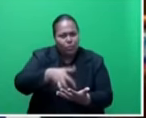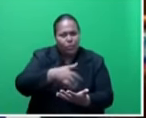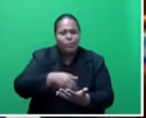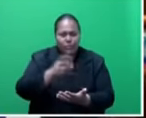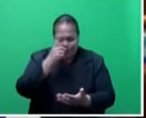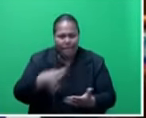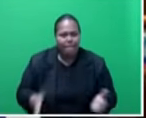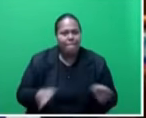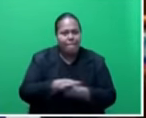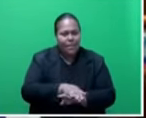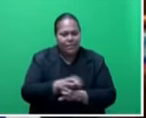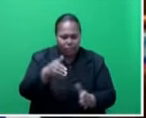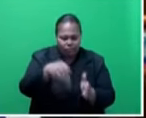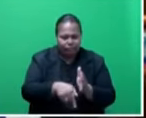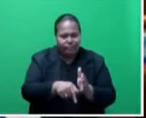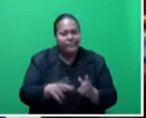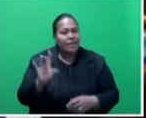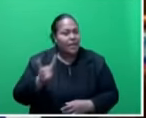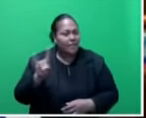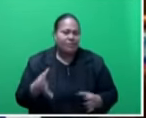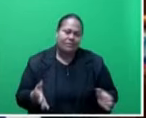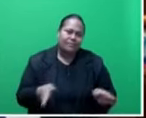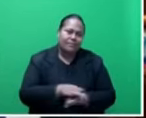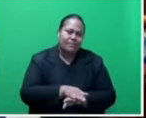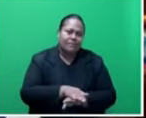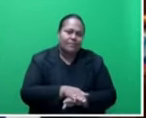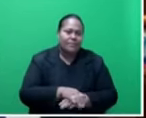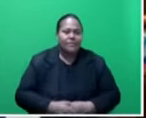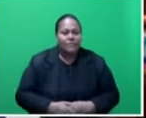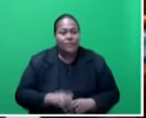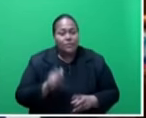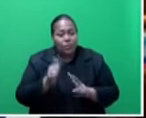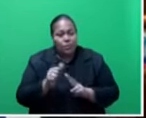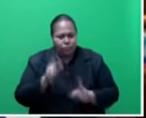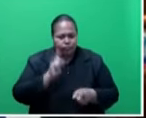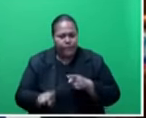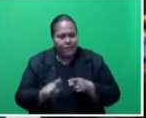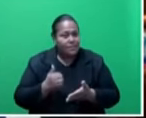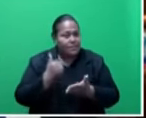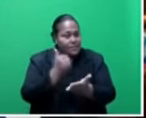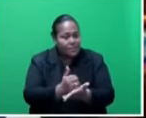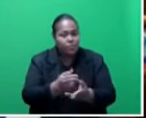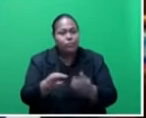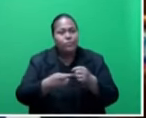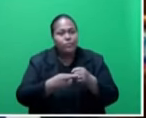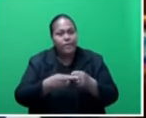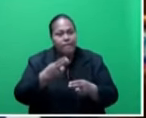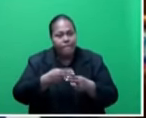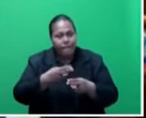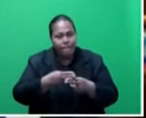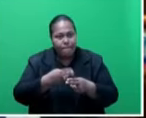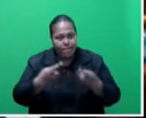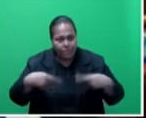animals. Mr. Speaker said, we also assisted in quickly repairing some of the farm roads and also clearing